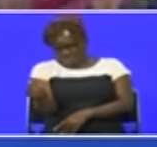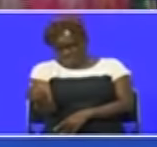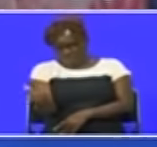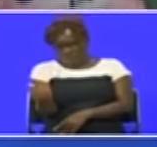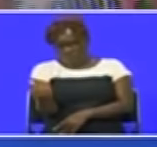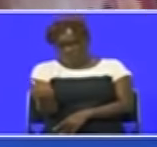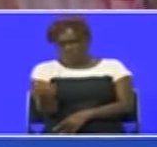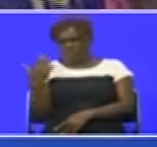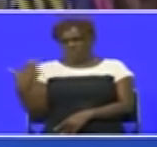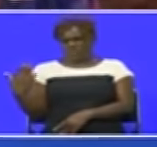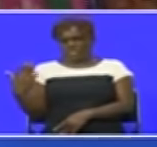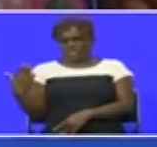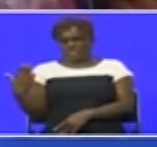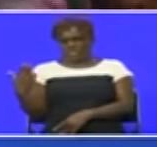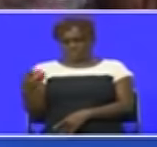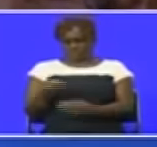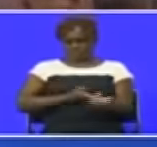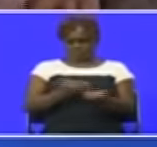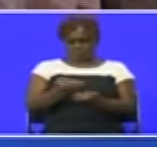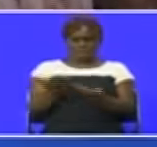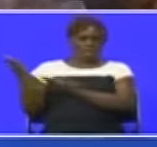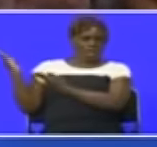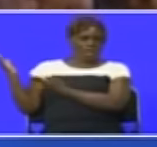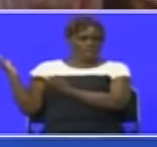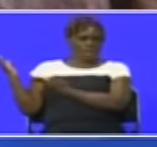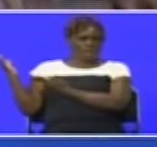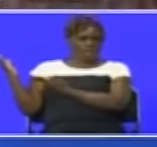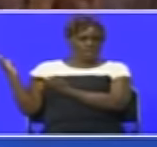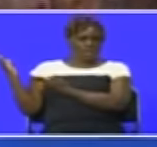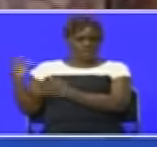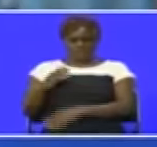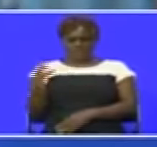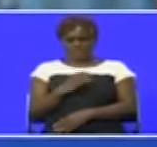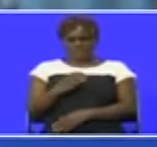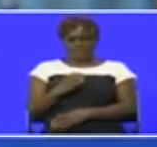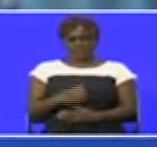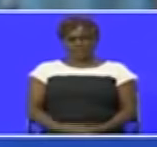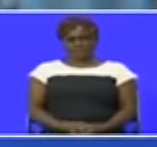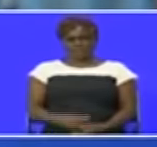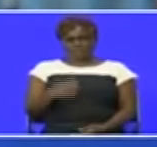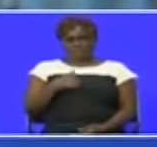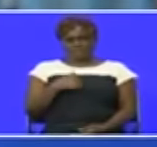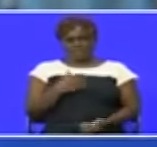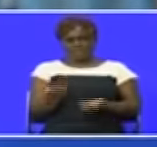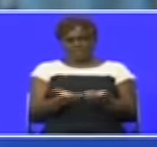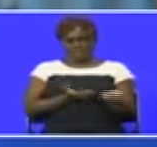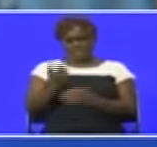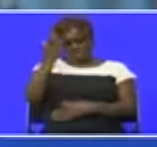mixture of items Faith Mumbua sells in Nairobi's Mukuru slums to her customers.